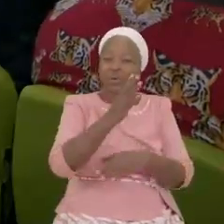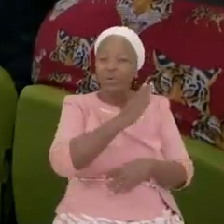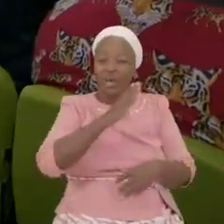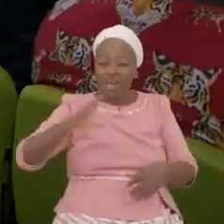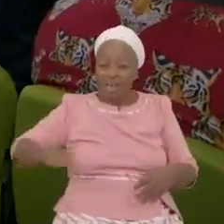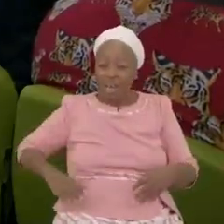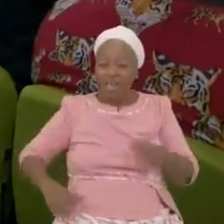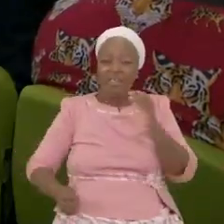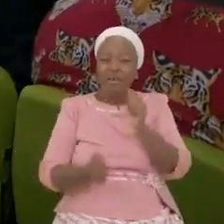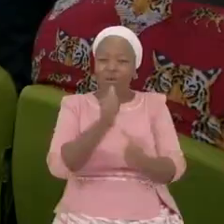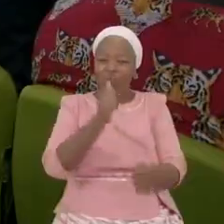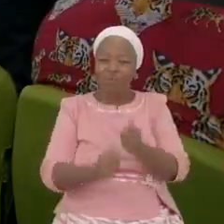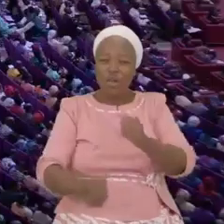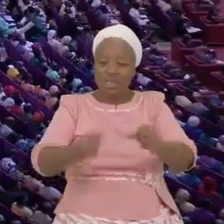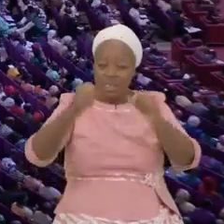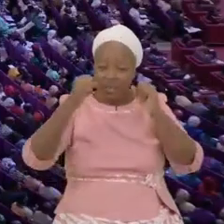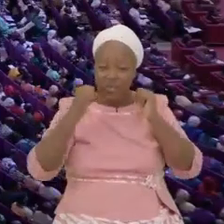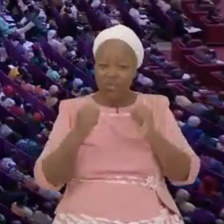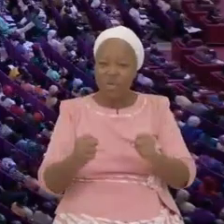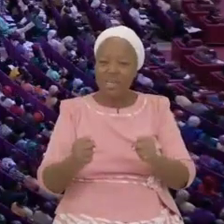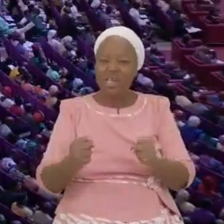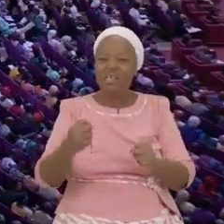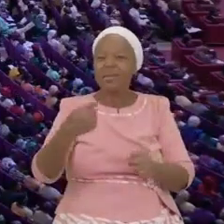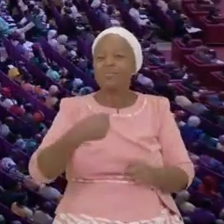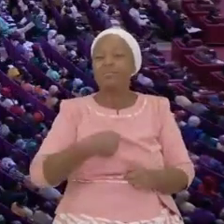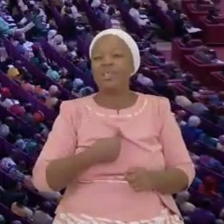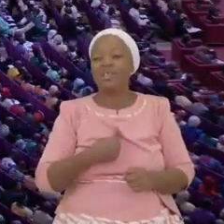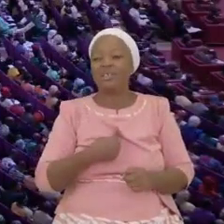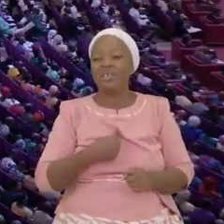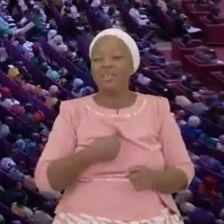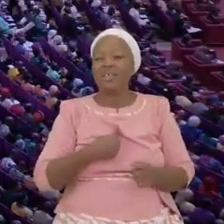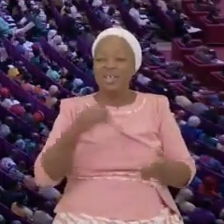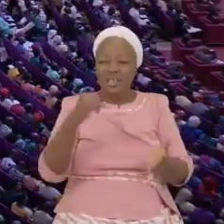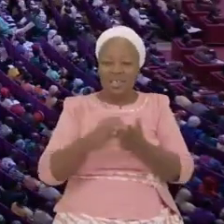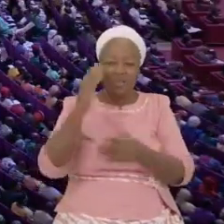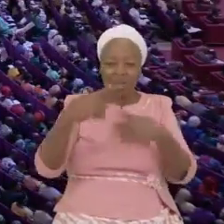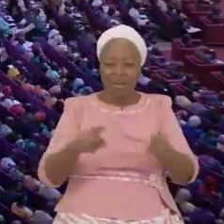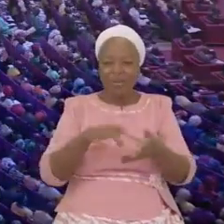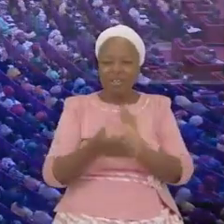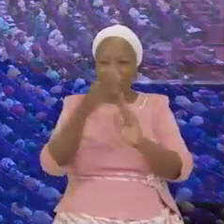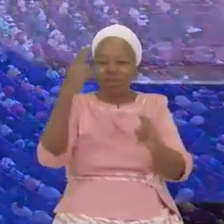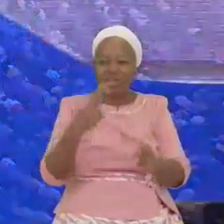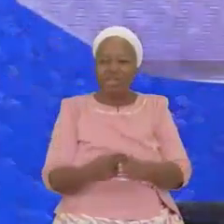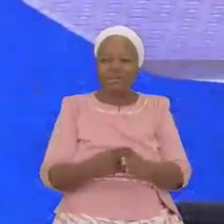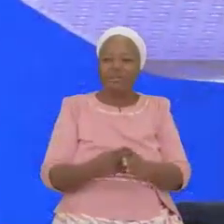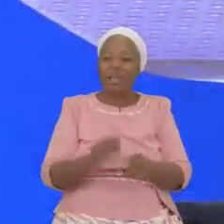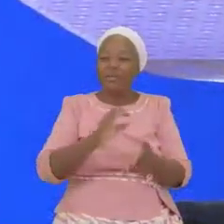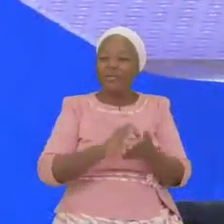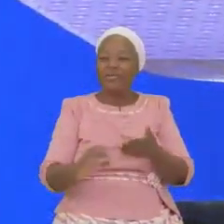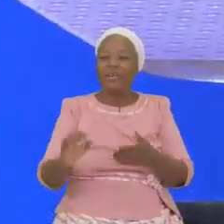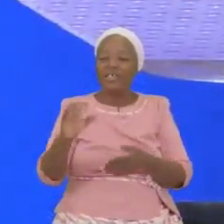which strengtheneth me. It will happen. Look at verse 19. In